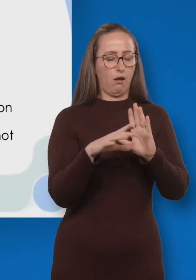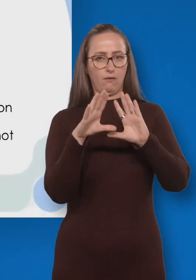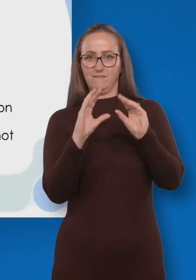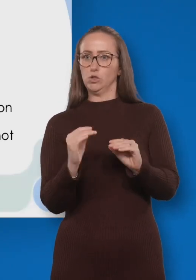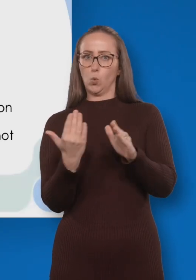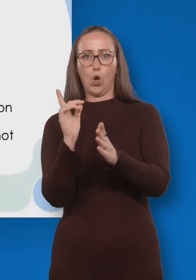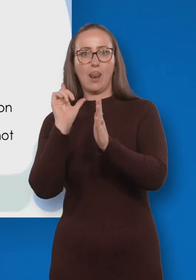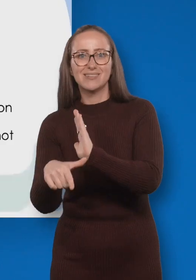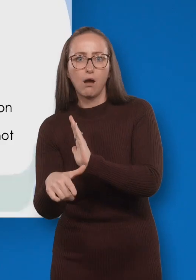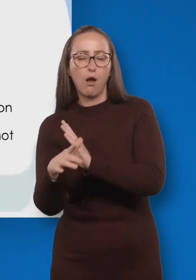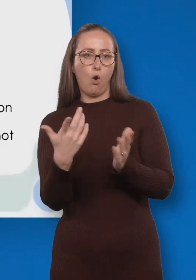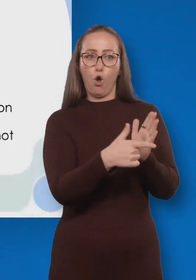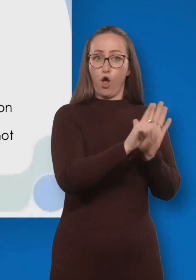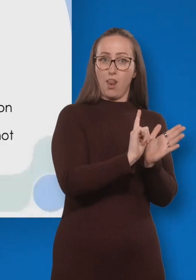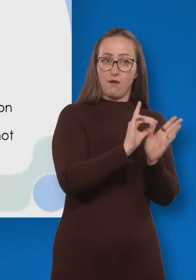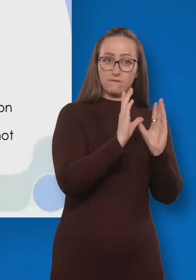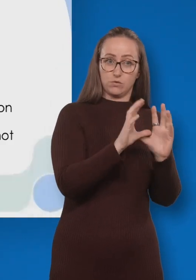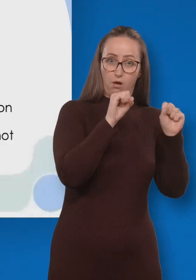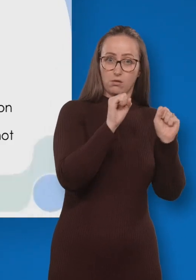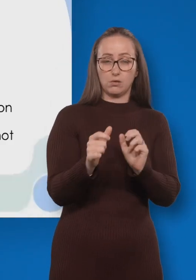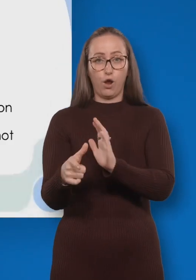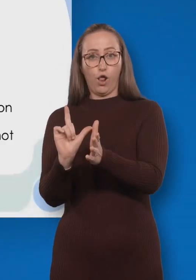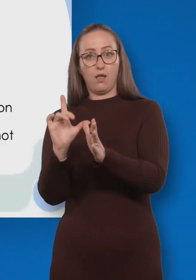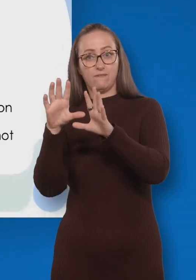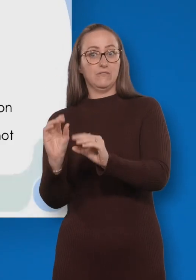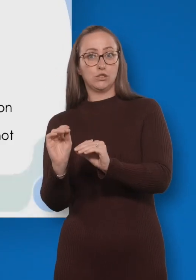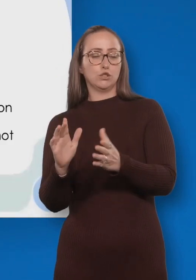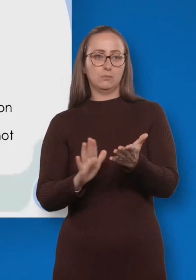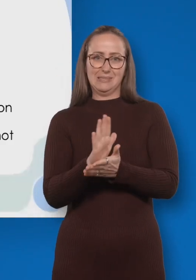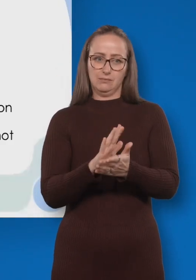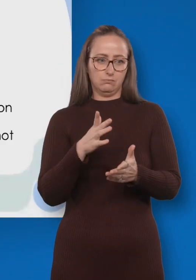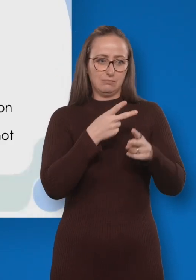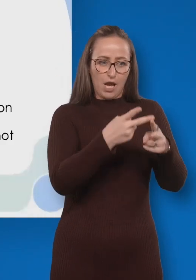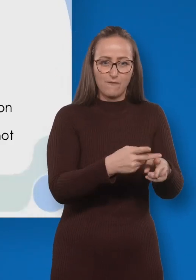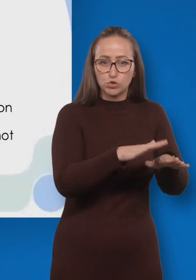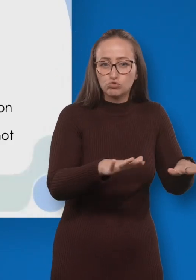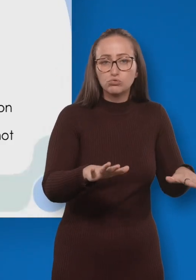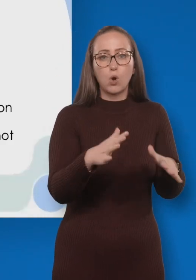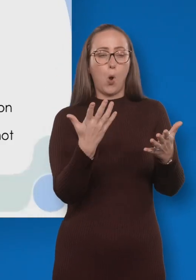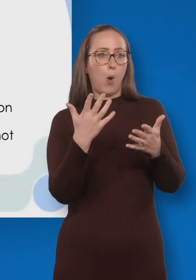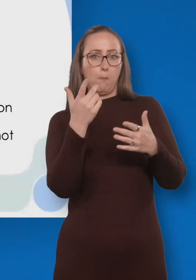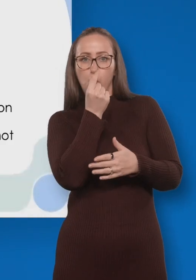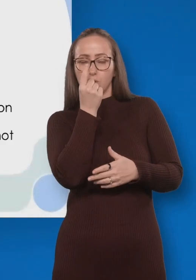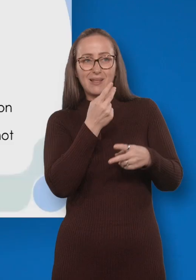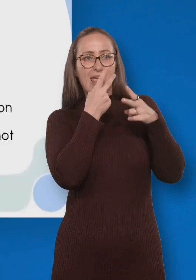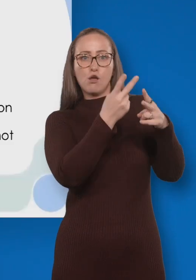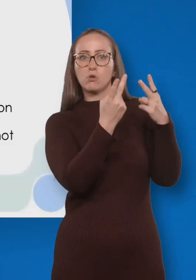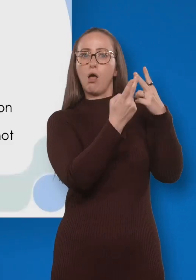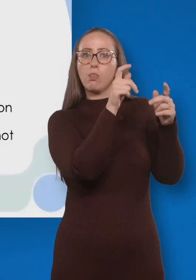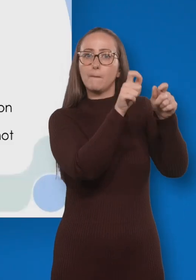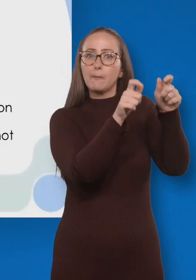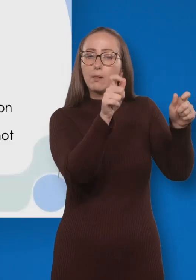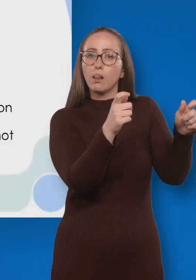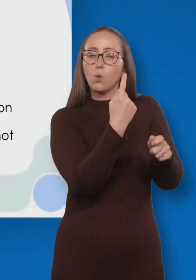finishing later. Or earlier if need be, so it can accommodate caring responsibilities, not just for children. It can also be caring responsibilities for other people